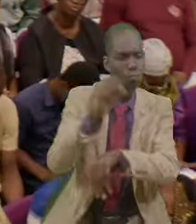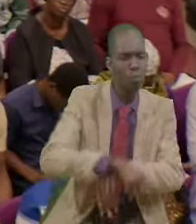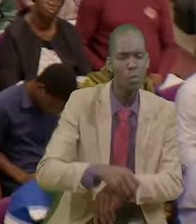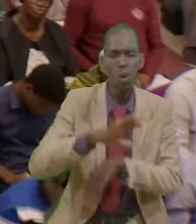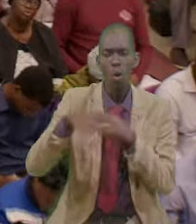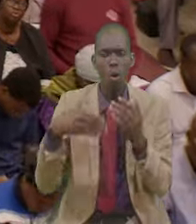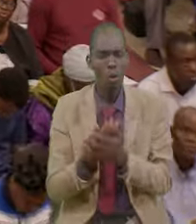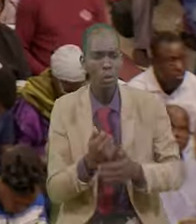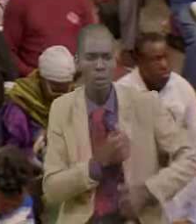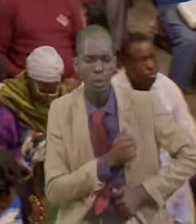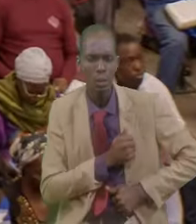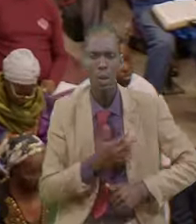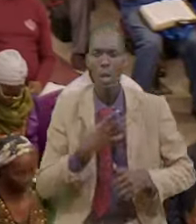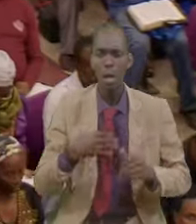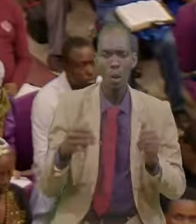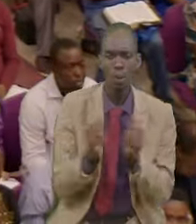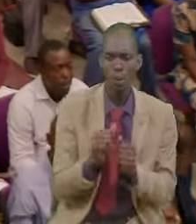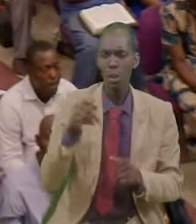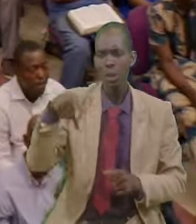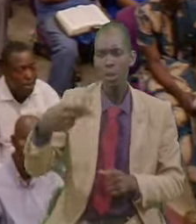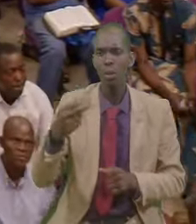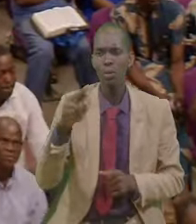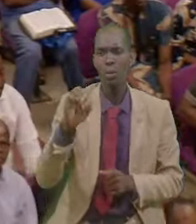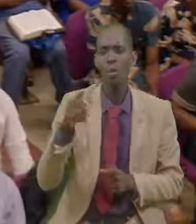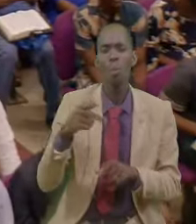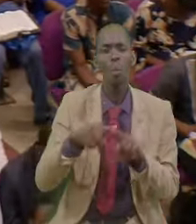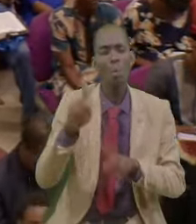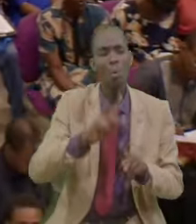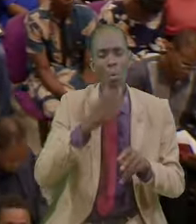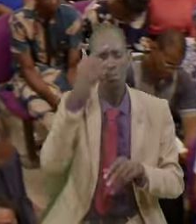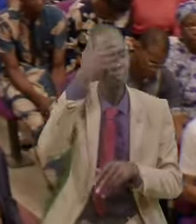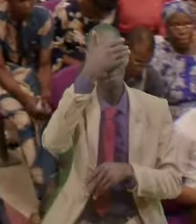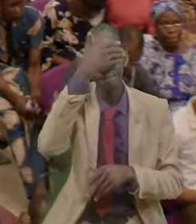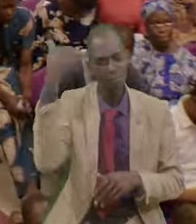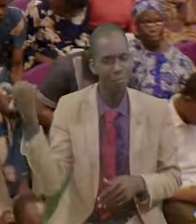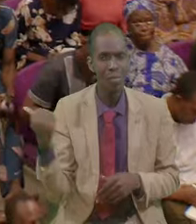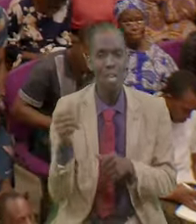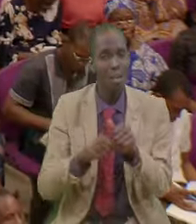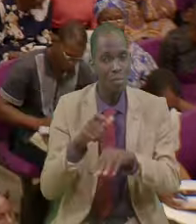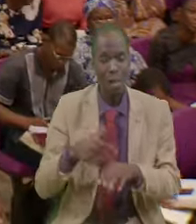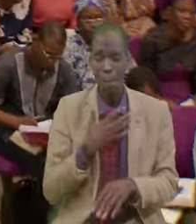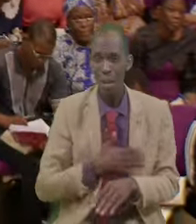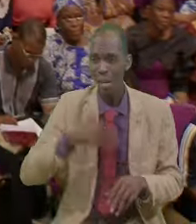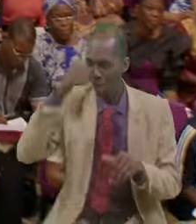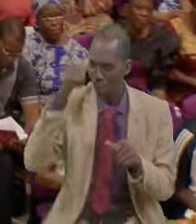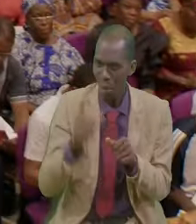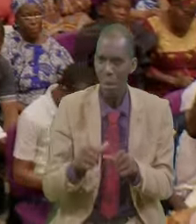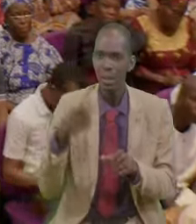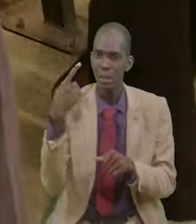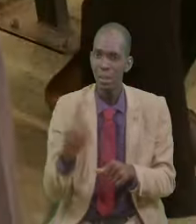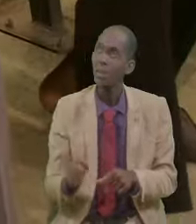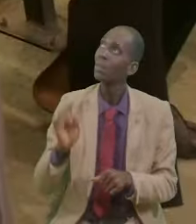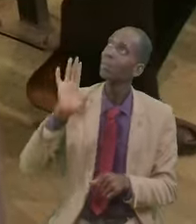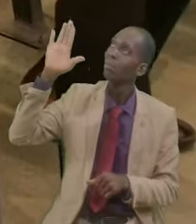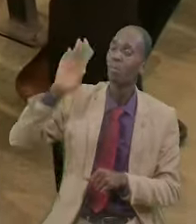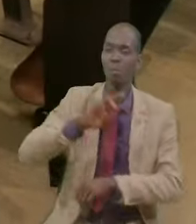But you know what? They forgot the might of the Lord. Every time, remember the moment of his might. When you come to a